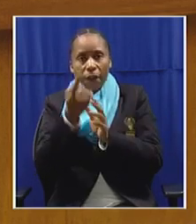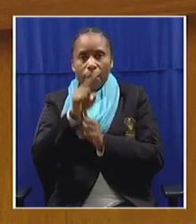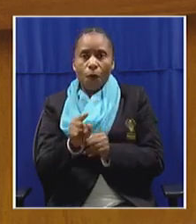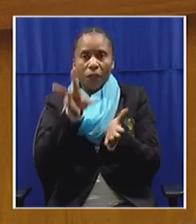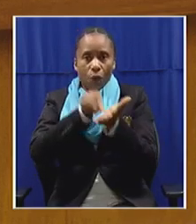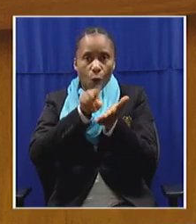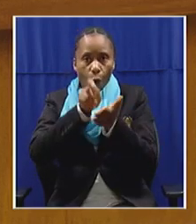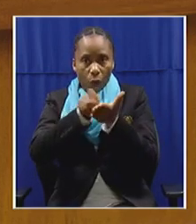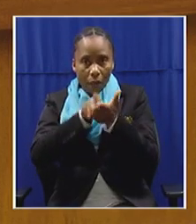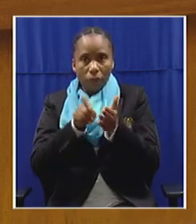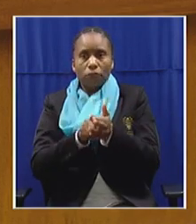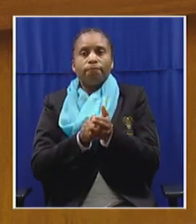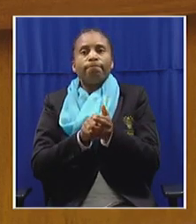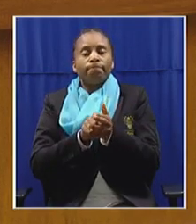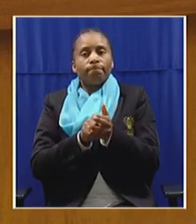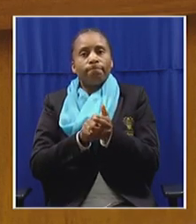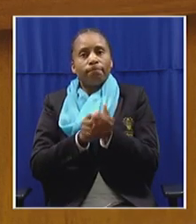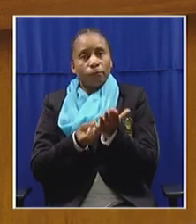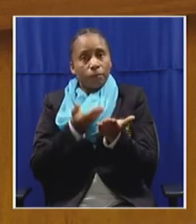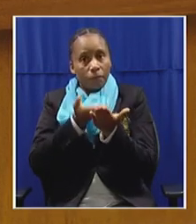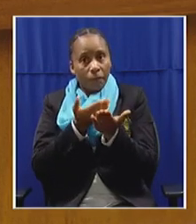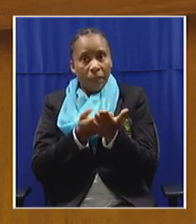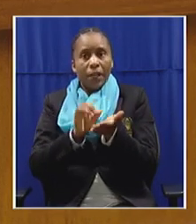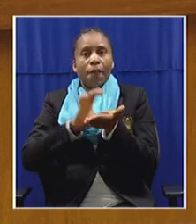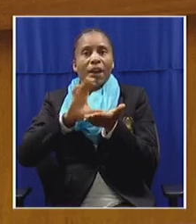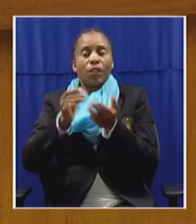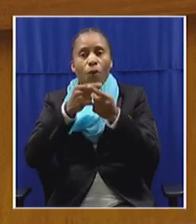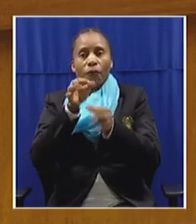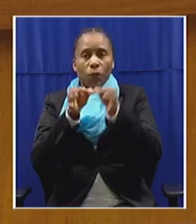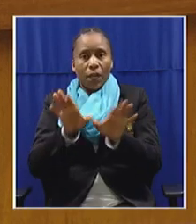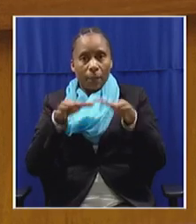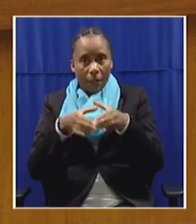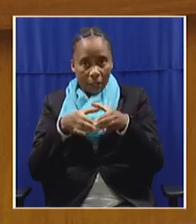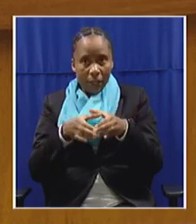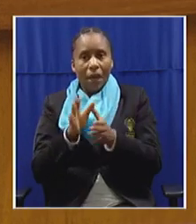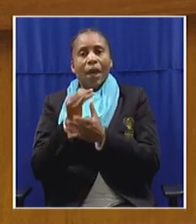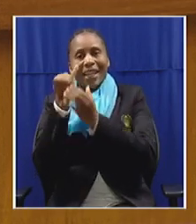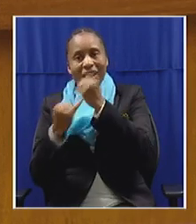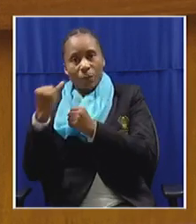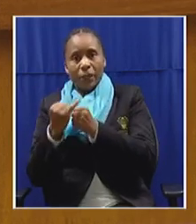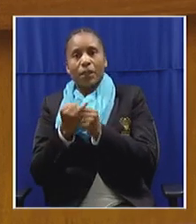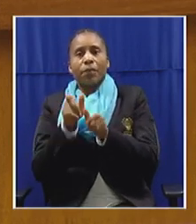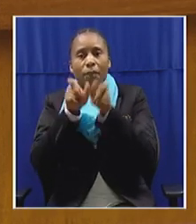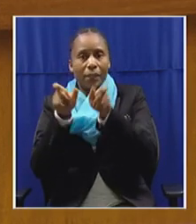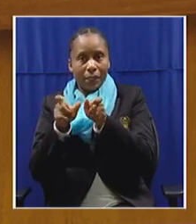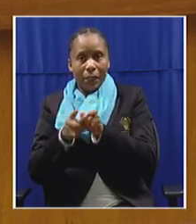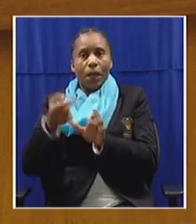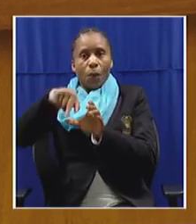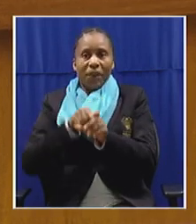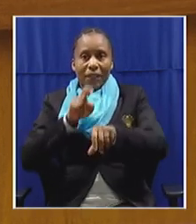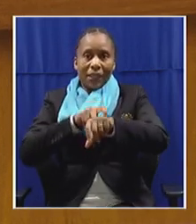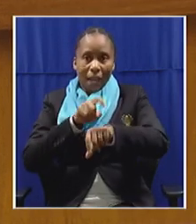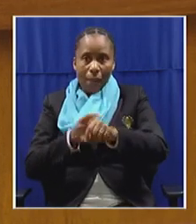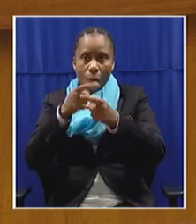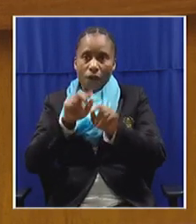recordal preservation and funding of political parties and independent candidates within a period of